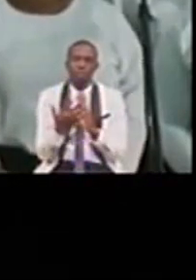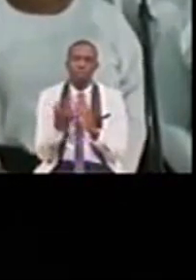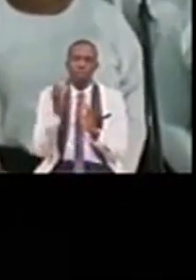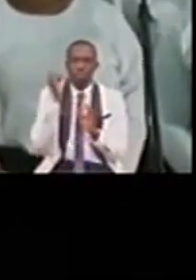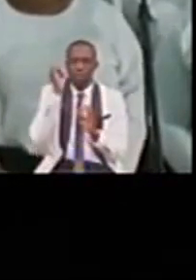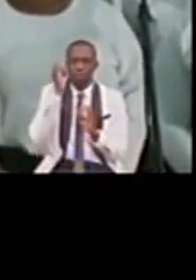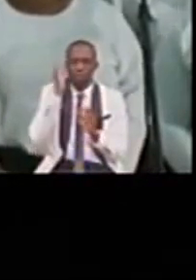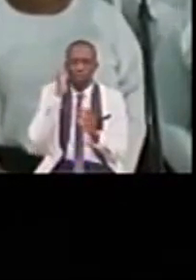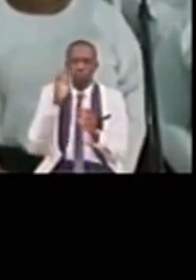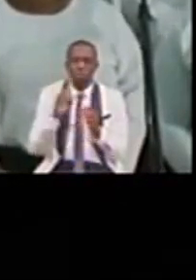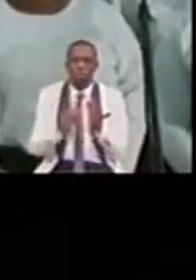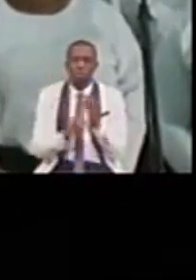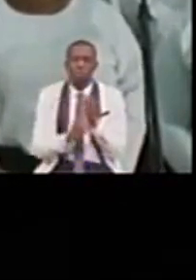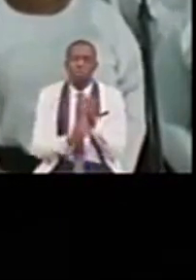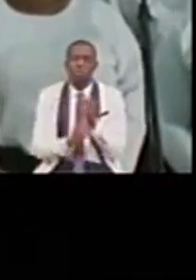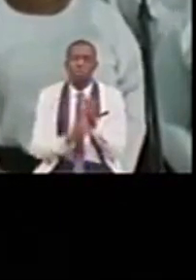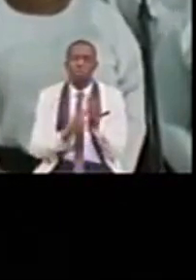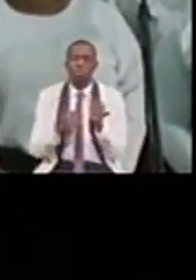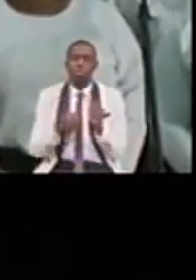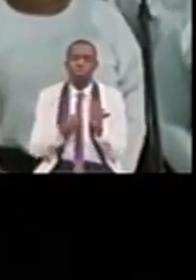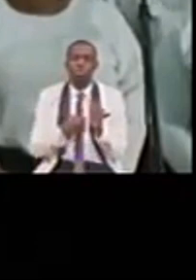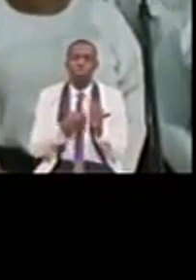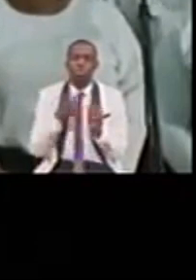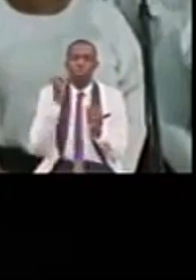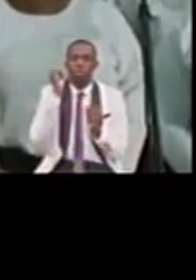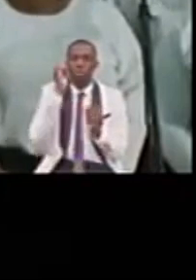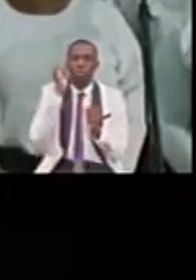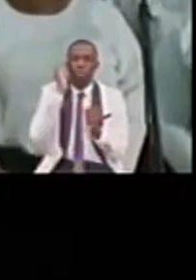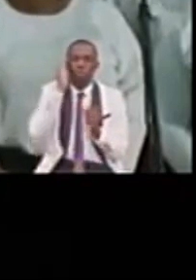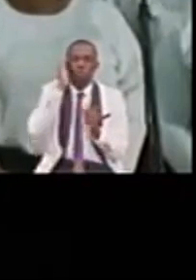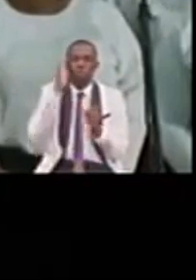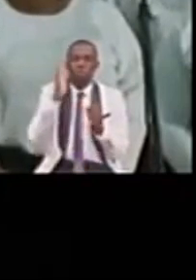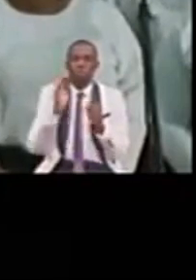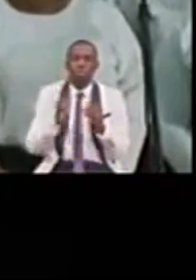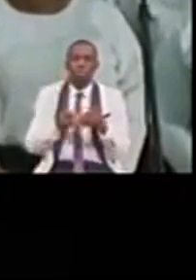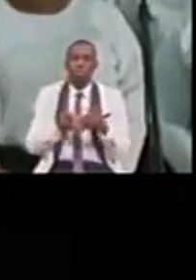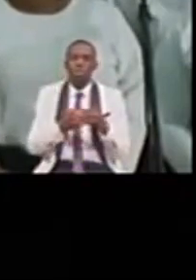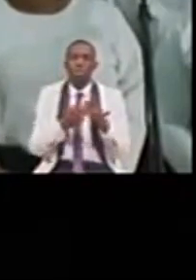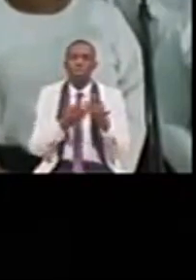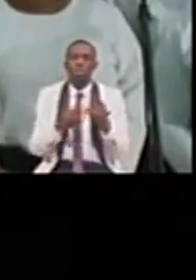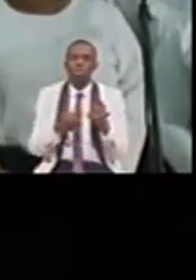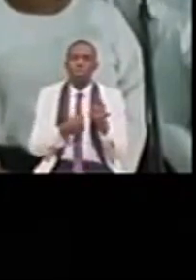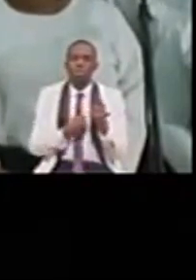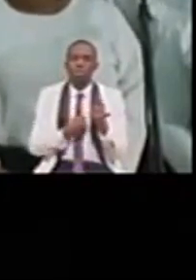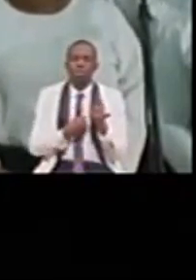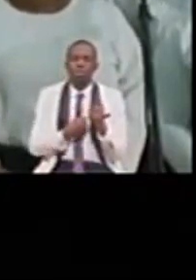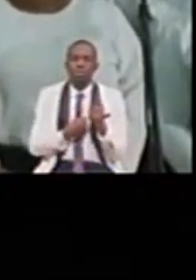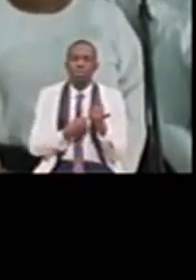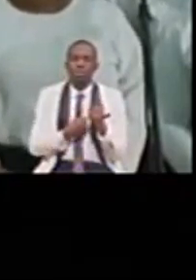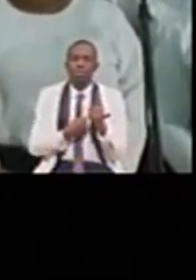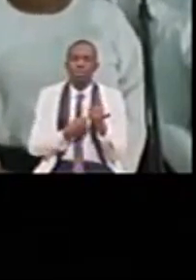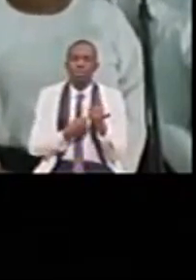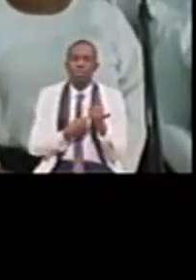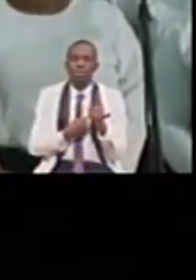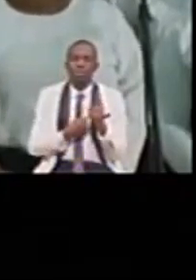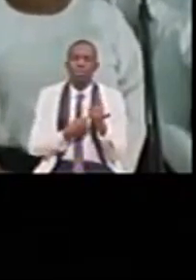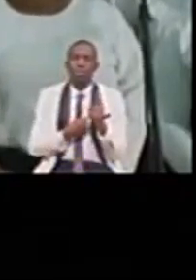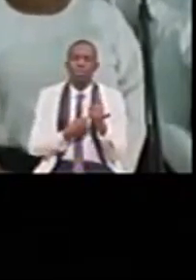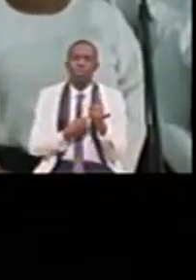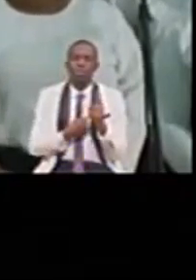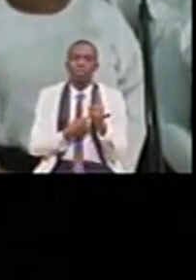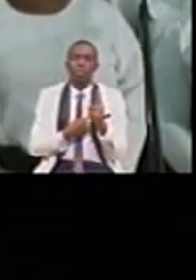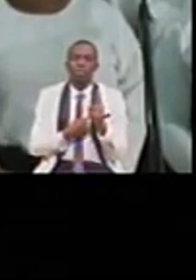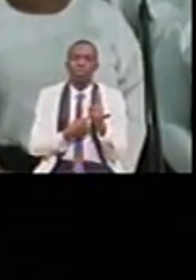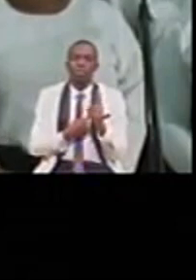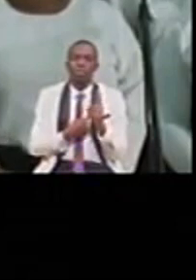me and he will guide me. For his mighty grace we